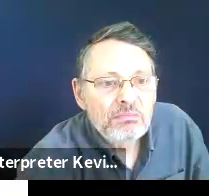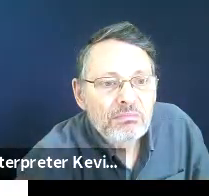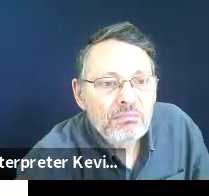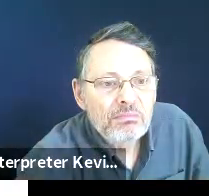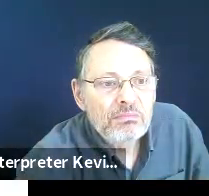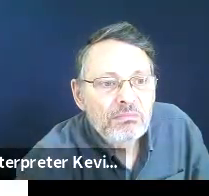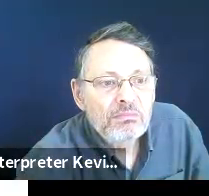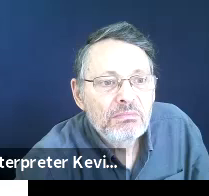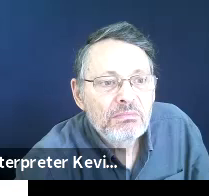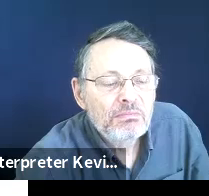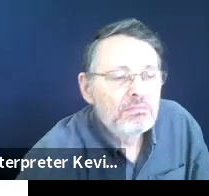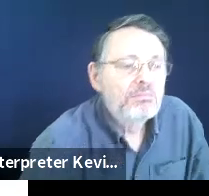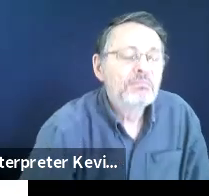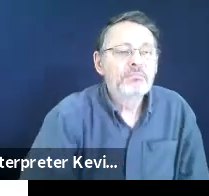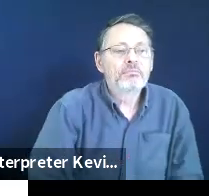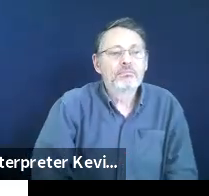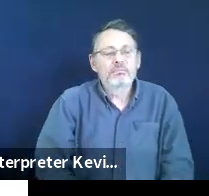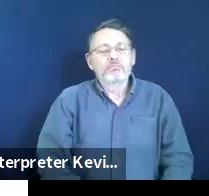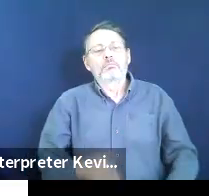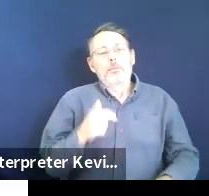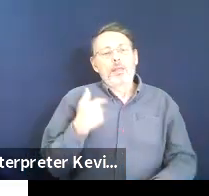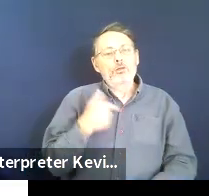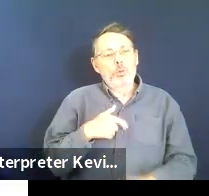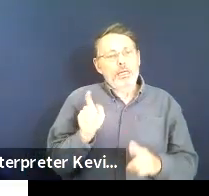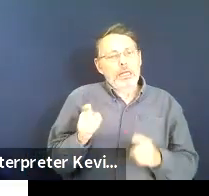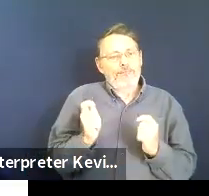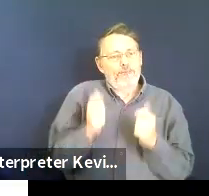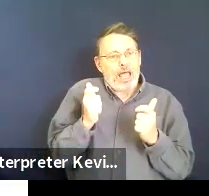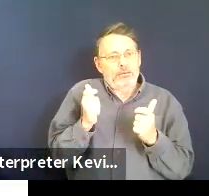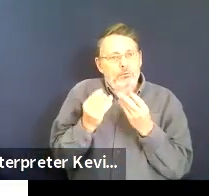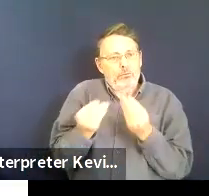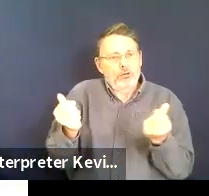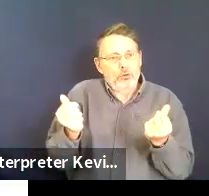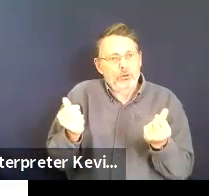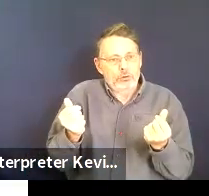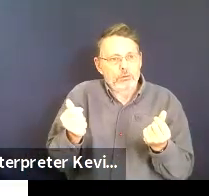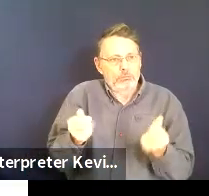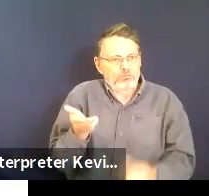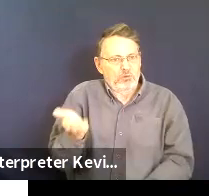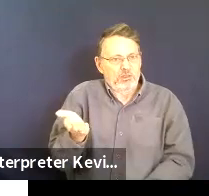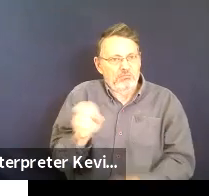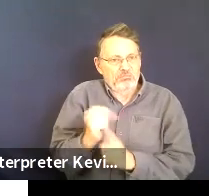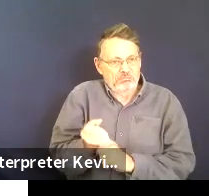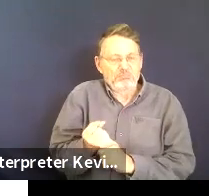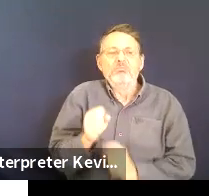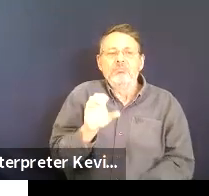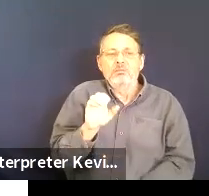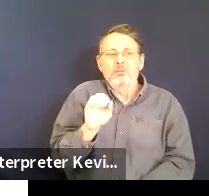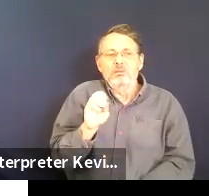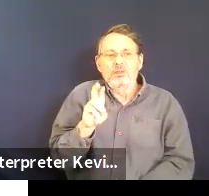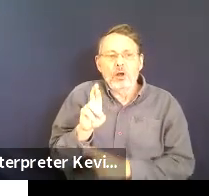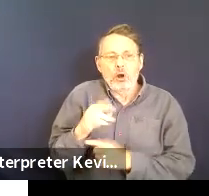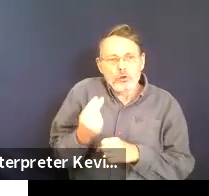Because of the need for faster resolution in this case, OCR used its early complaint